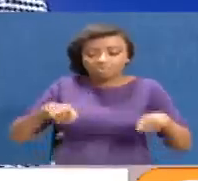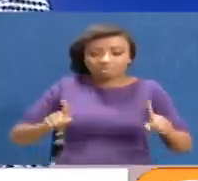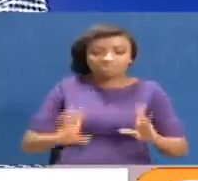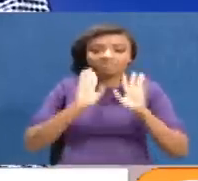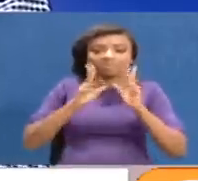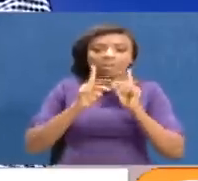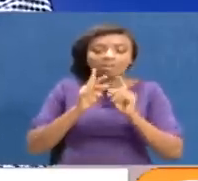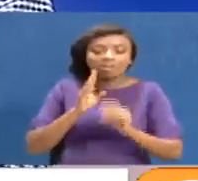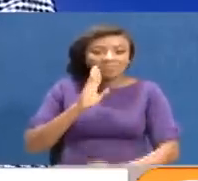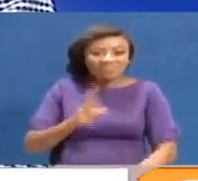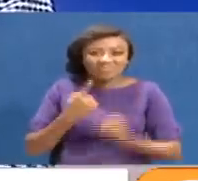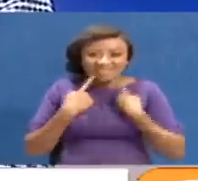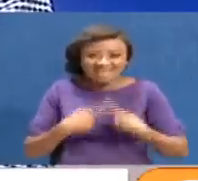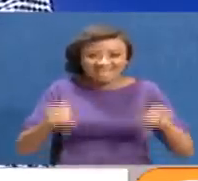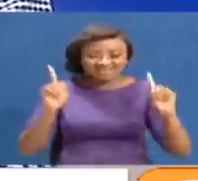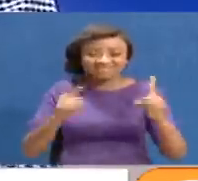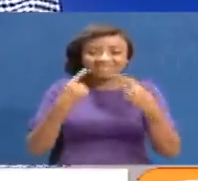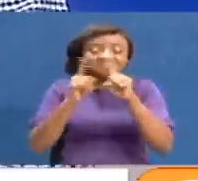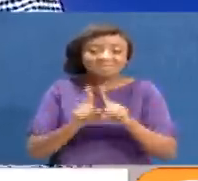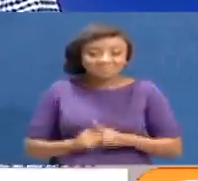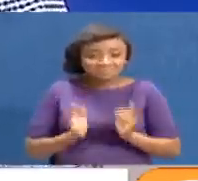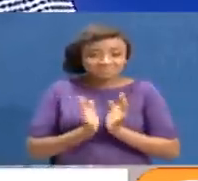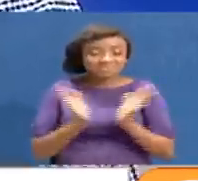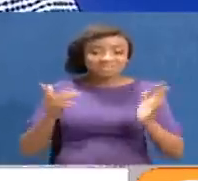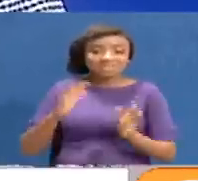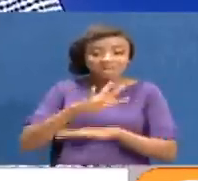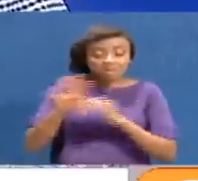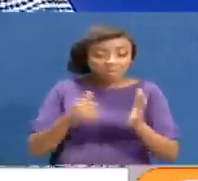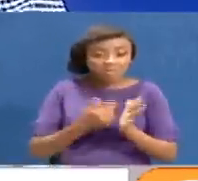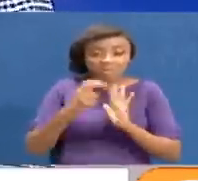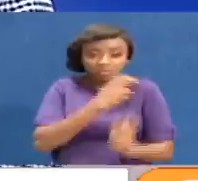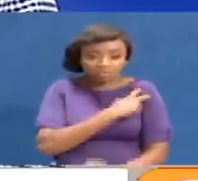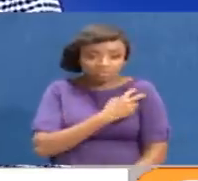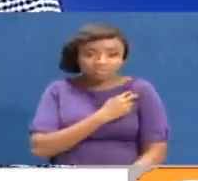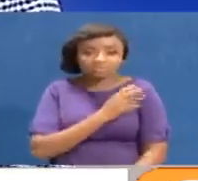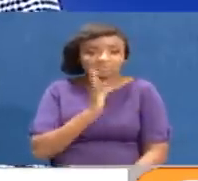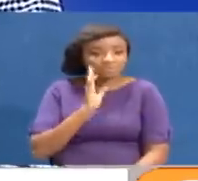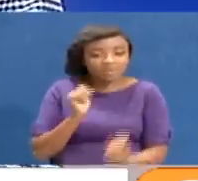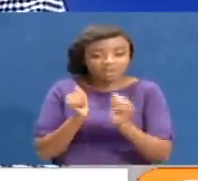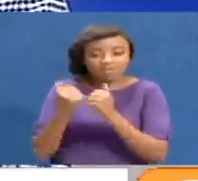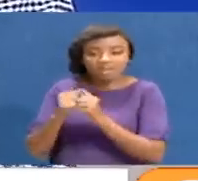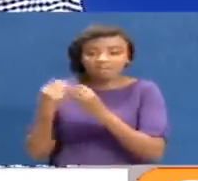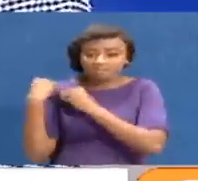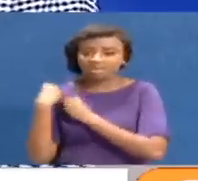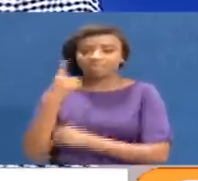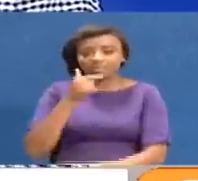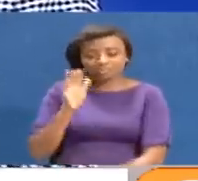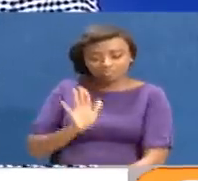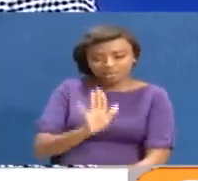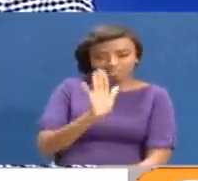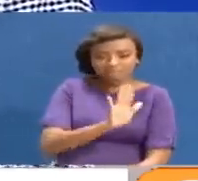people. But generally, all the consultations we've had with the different players have all